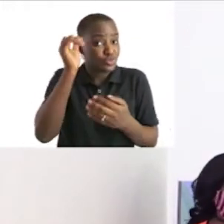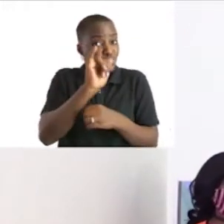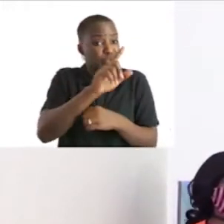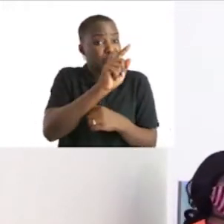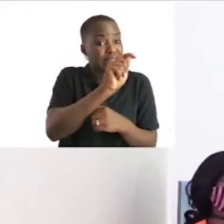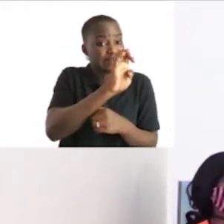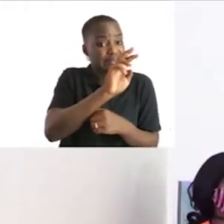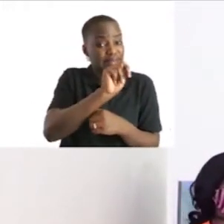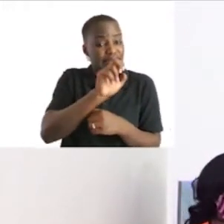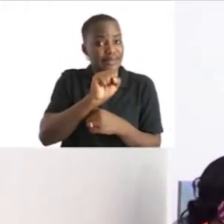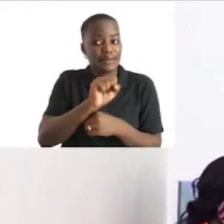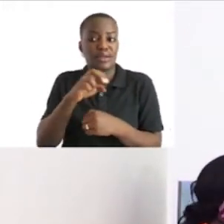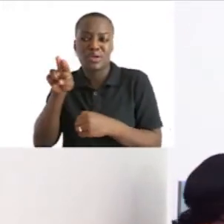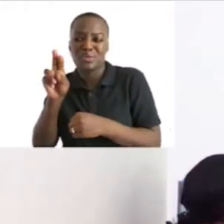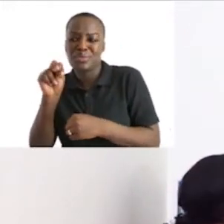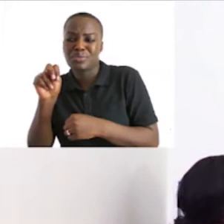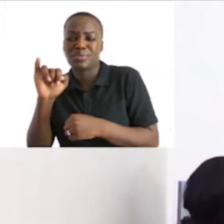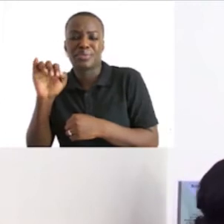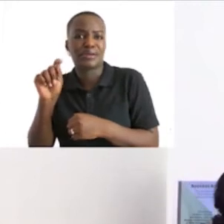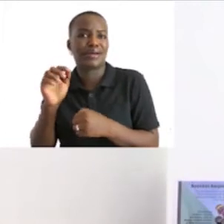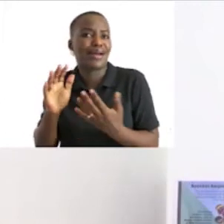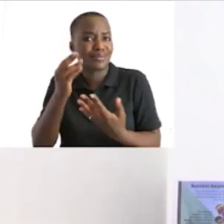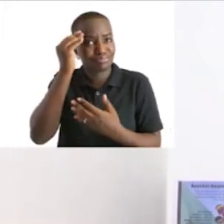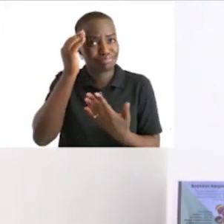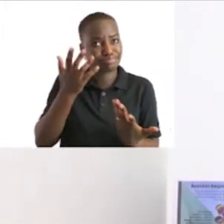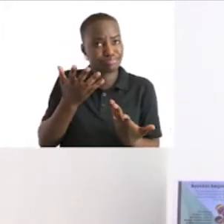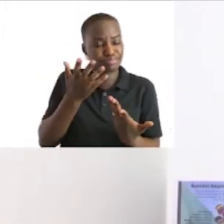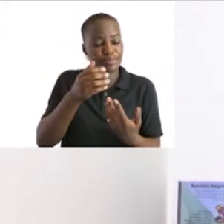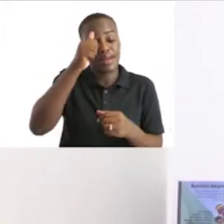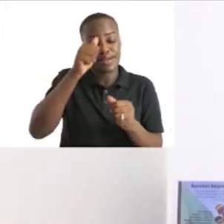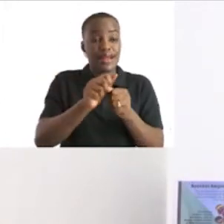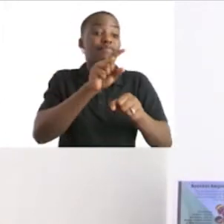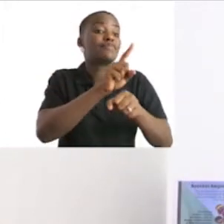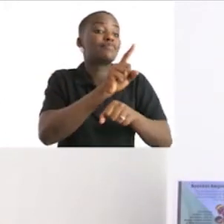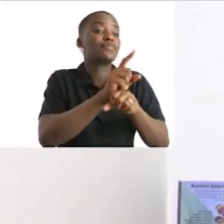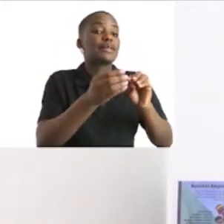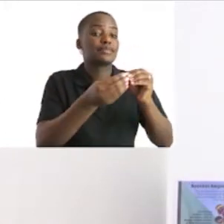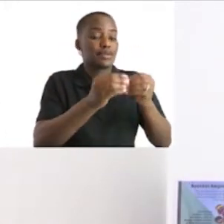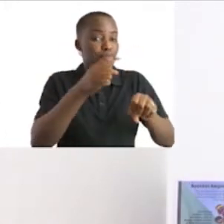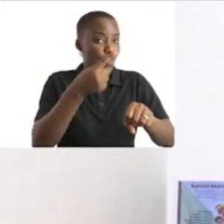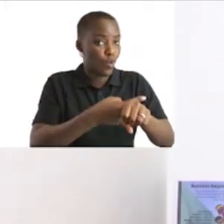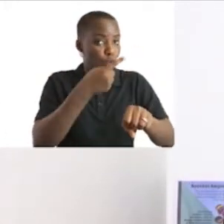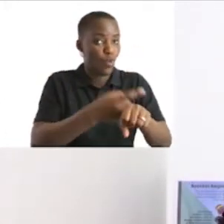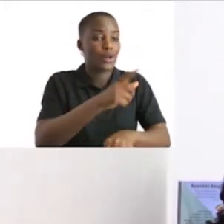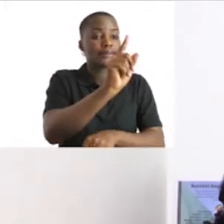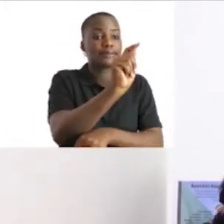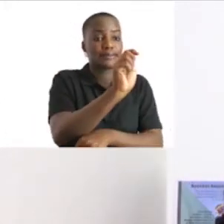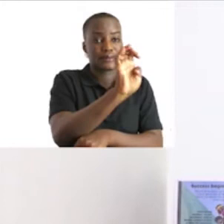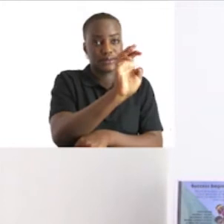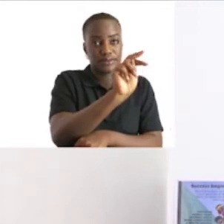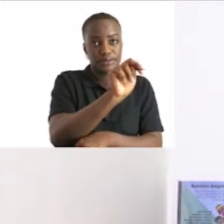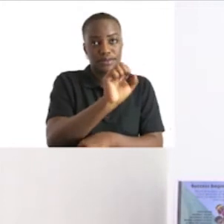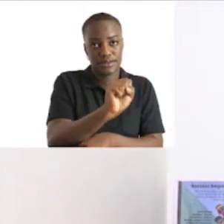units? Remember, I said that the first digit is a 10. So